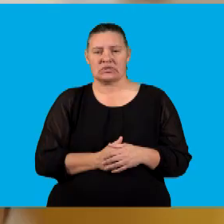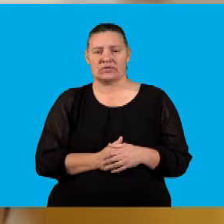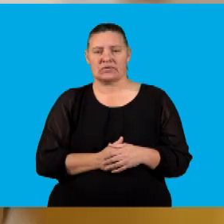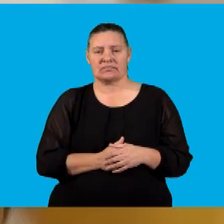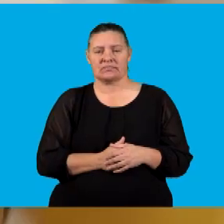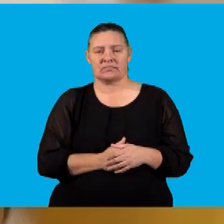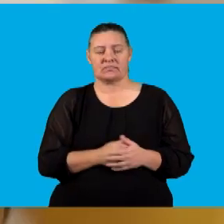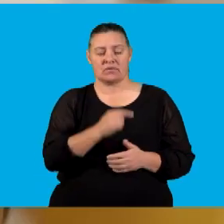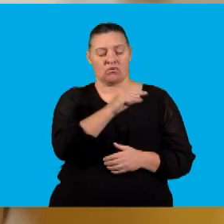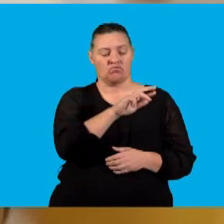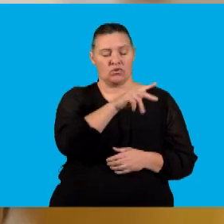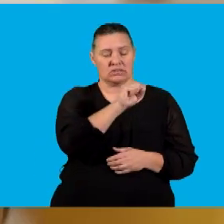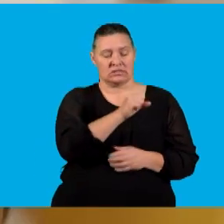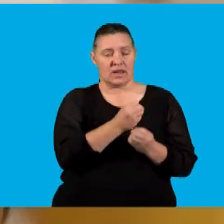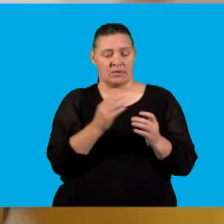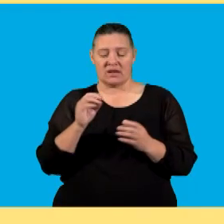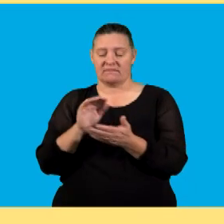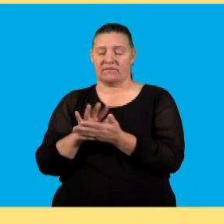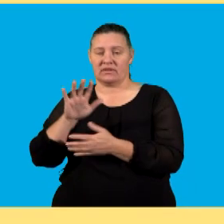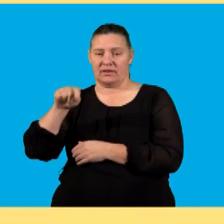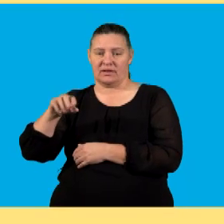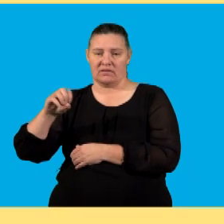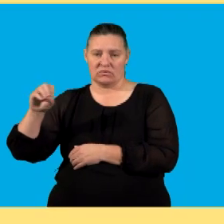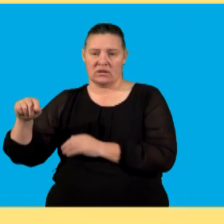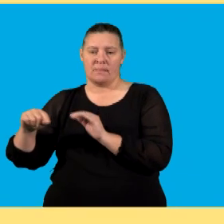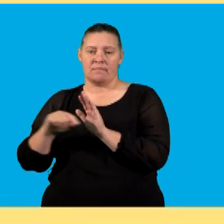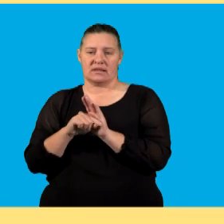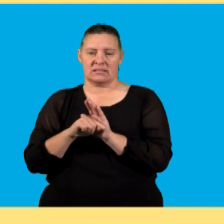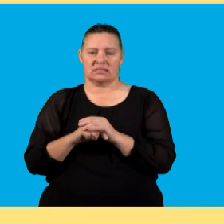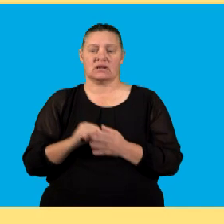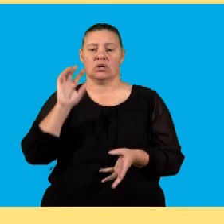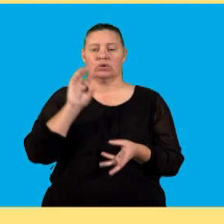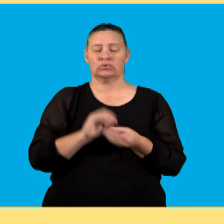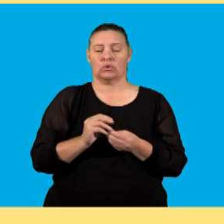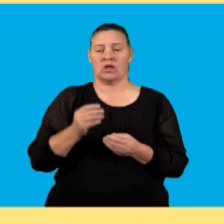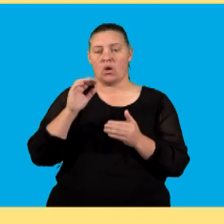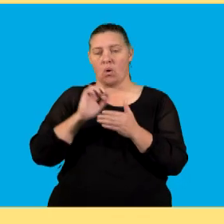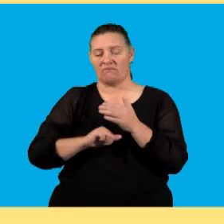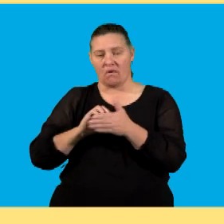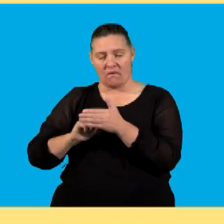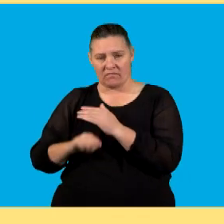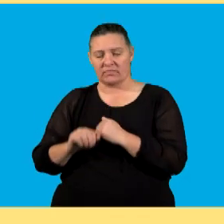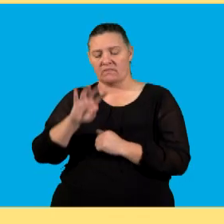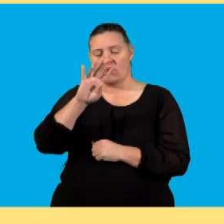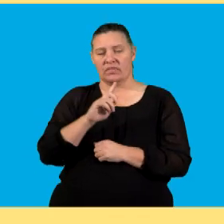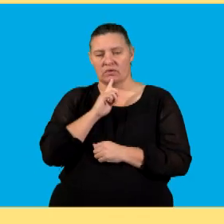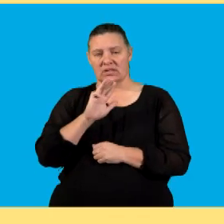were saying gross, which is 15,000, minus my total deductions, which